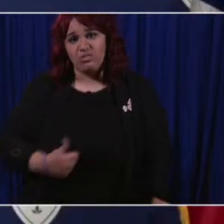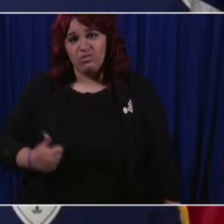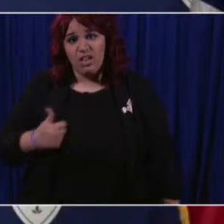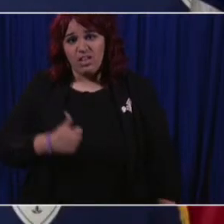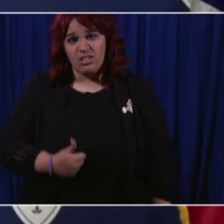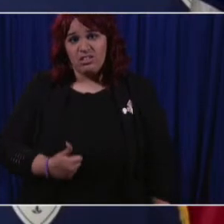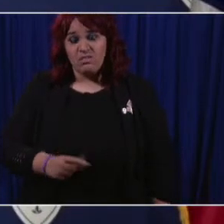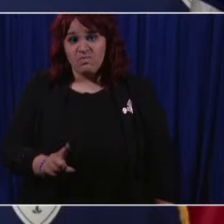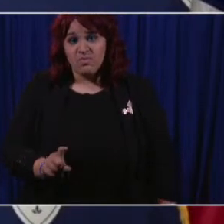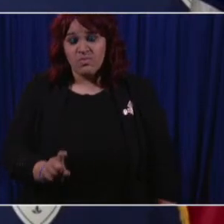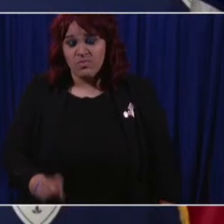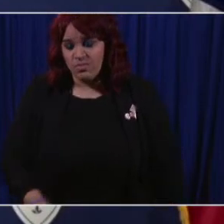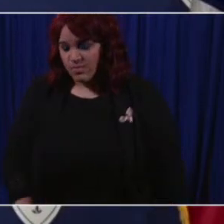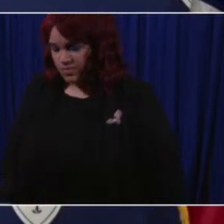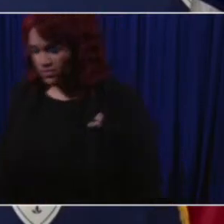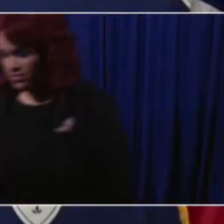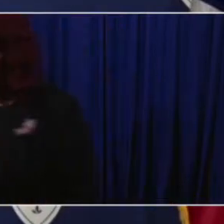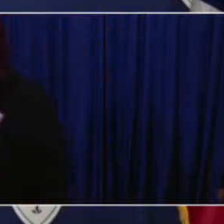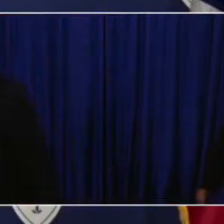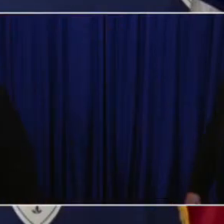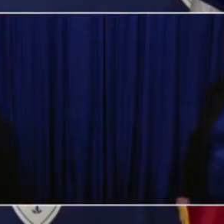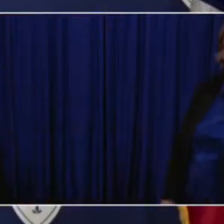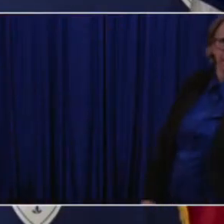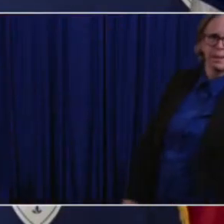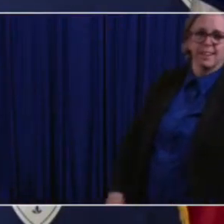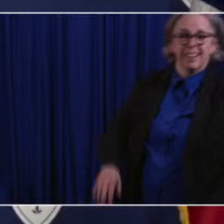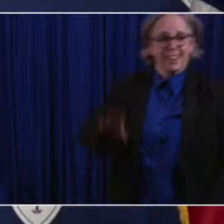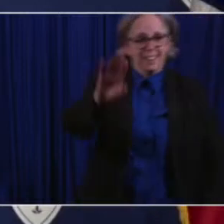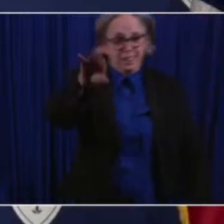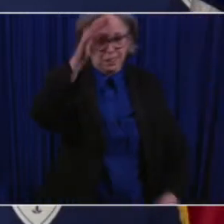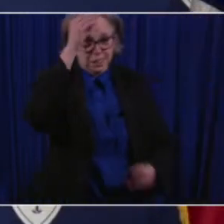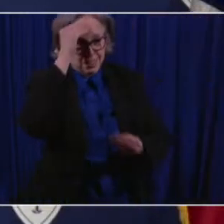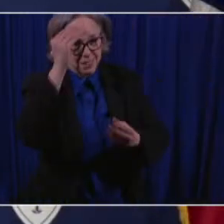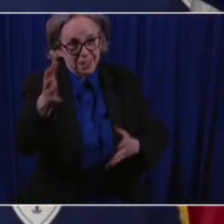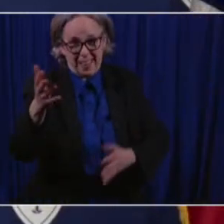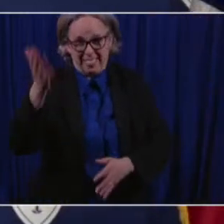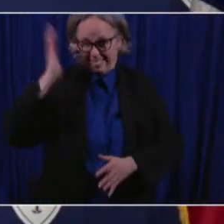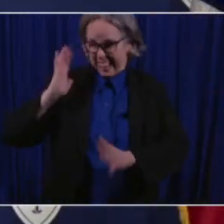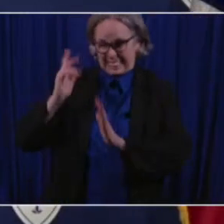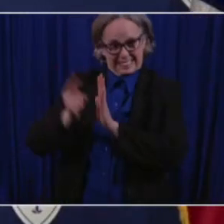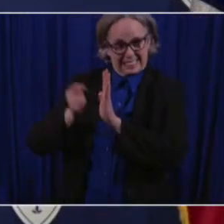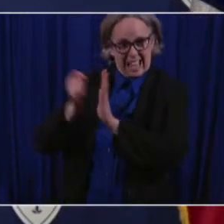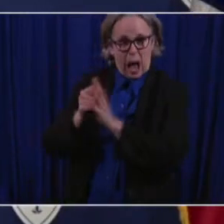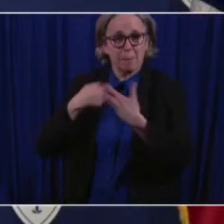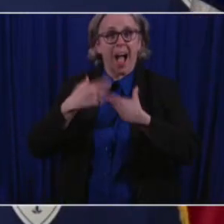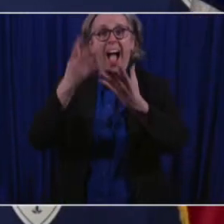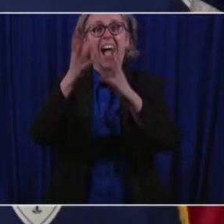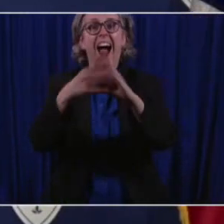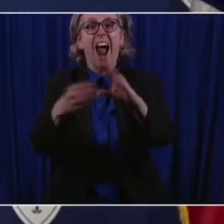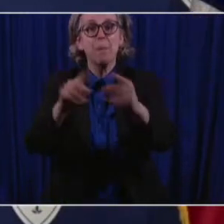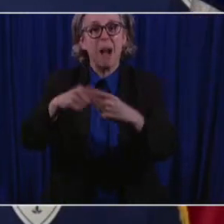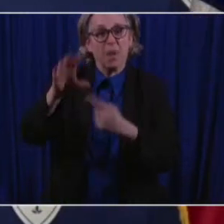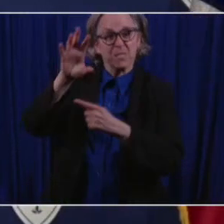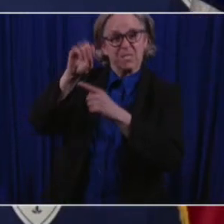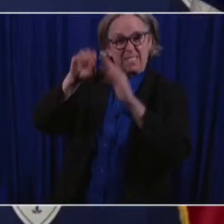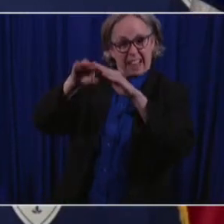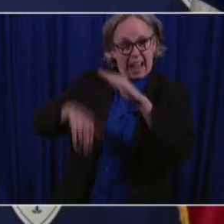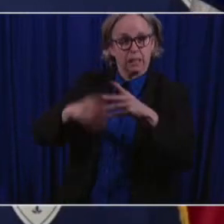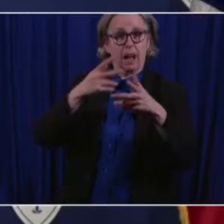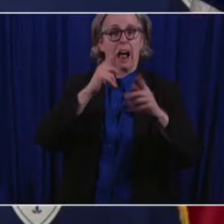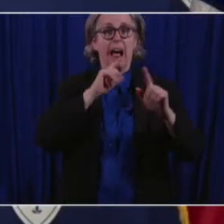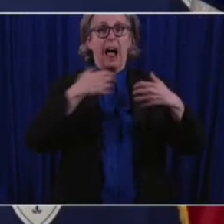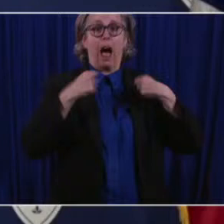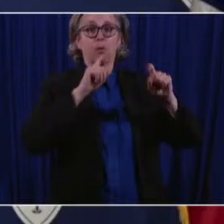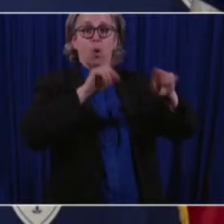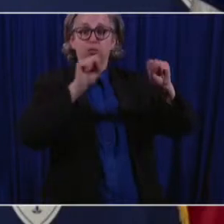we were looking at that and trying to, if you remember, we were all trying to project, hey, if we stay at this rate, we're going to be able to knock this down. But I'm